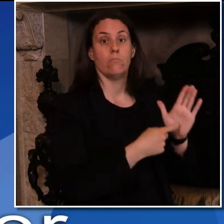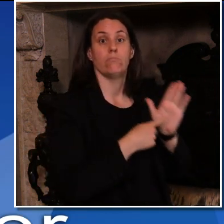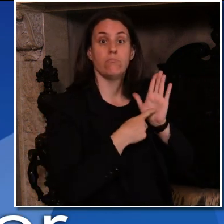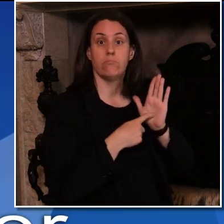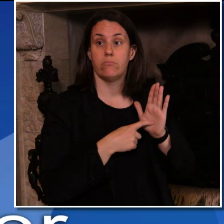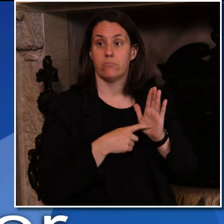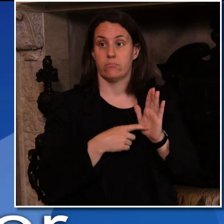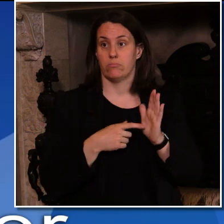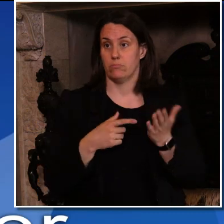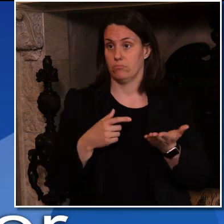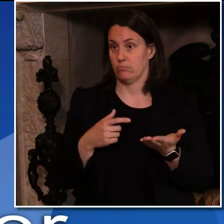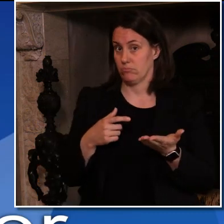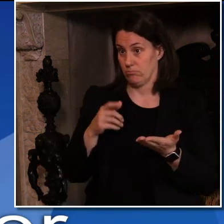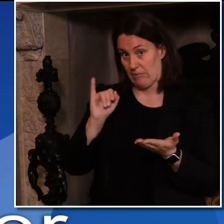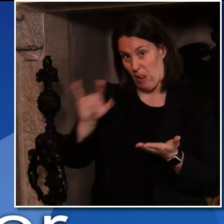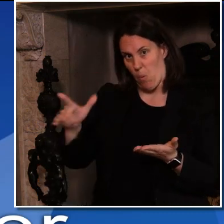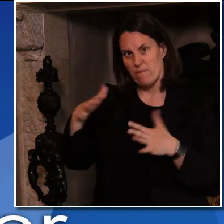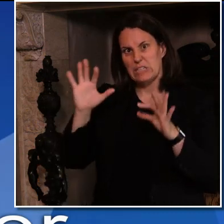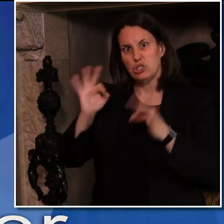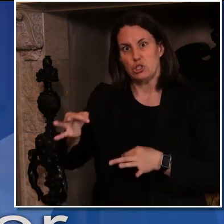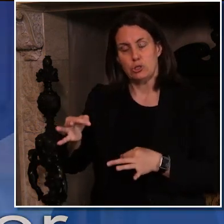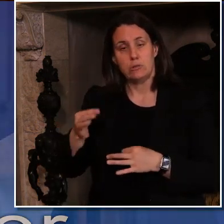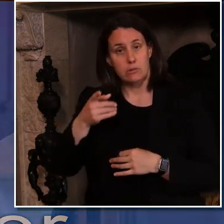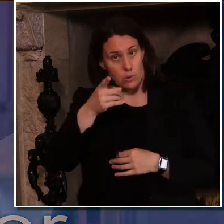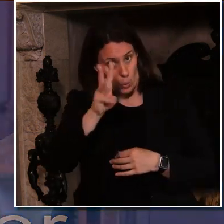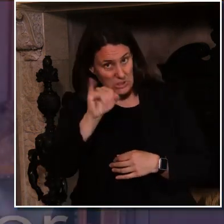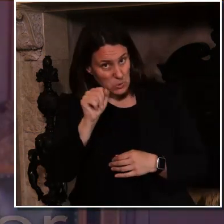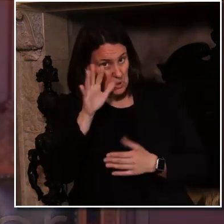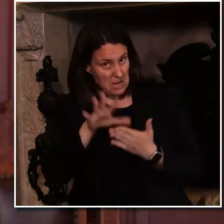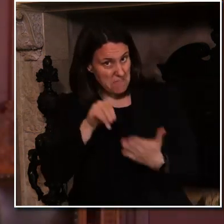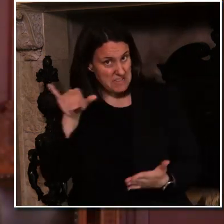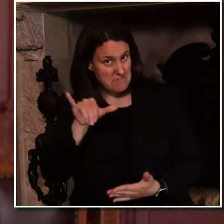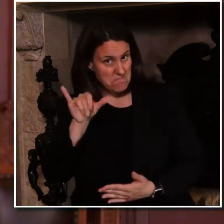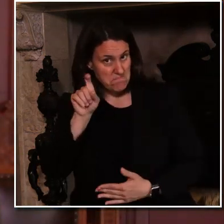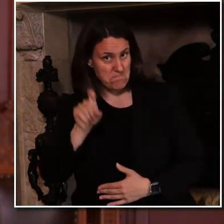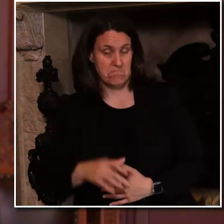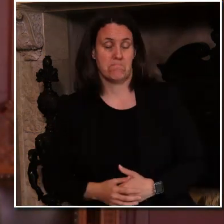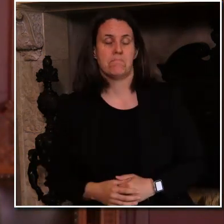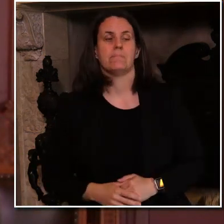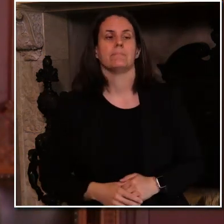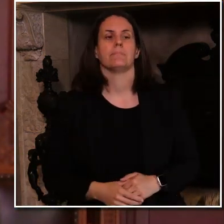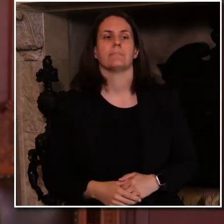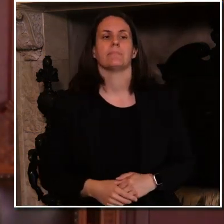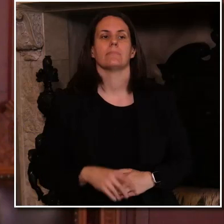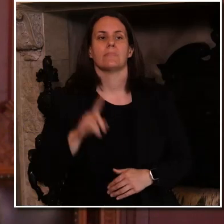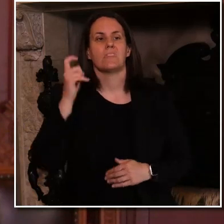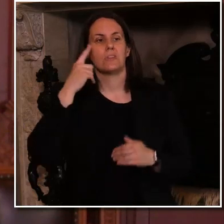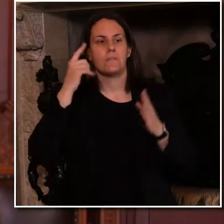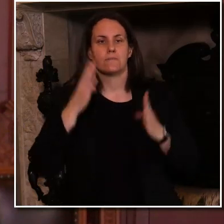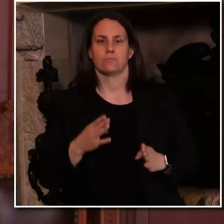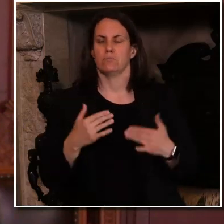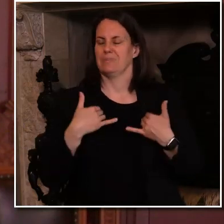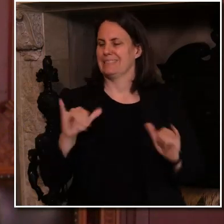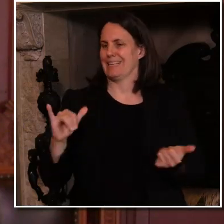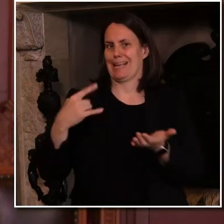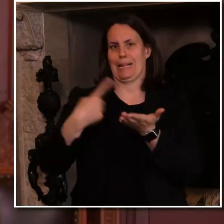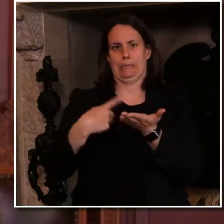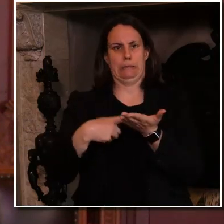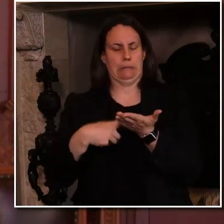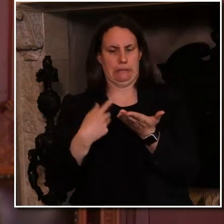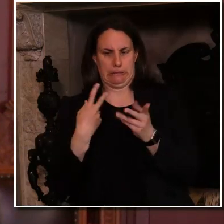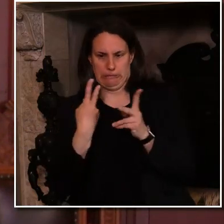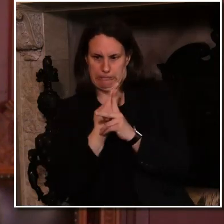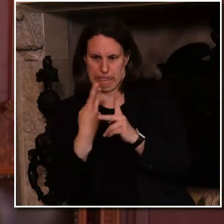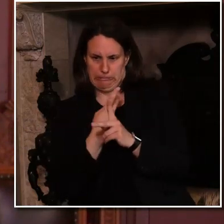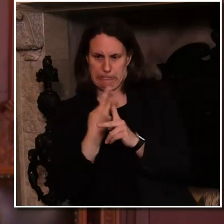know we've talked about that. I guess that's still under discussion, but I think it's admirable that these